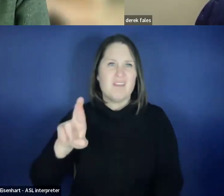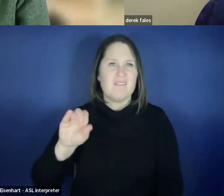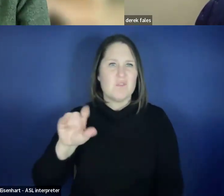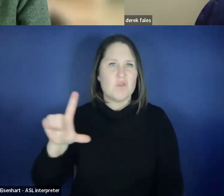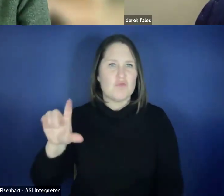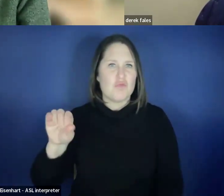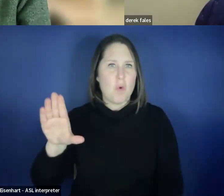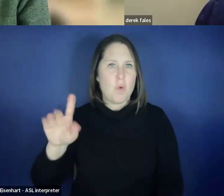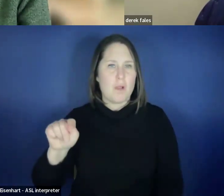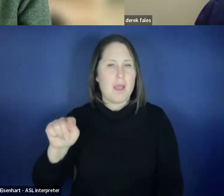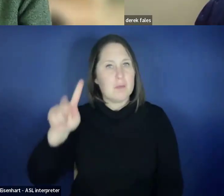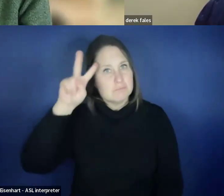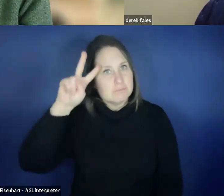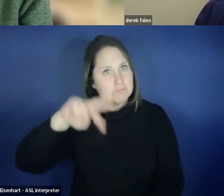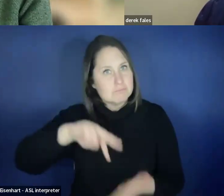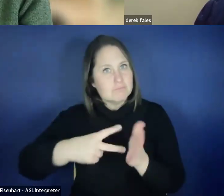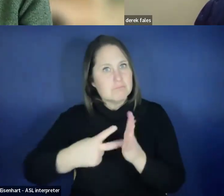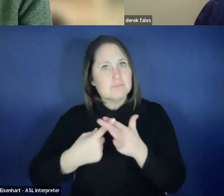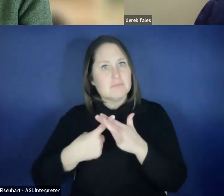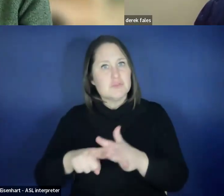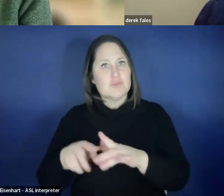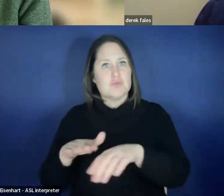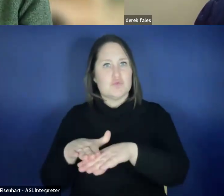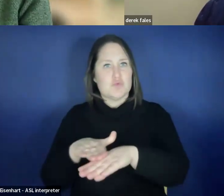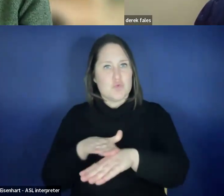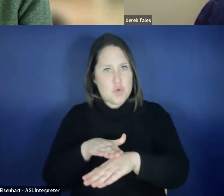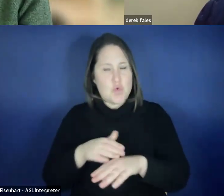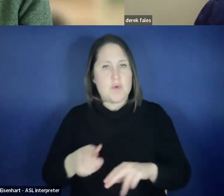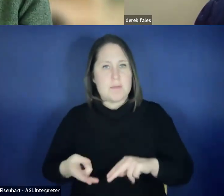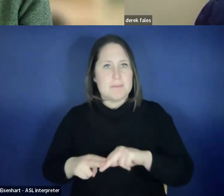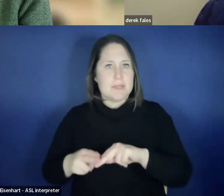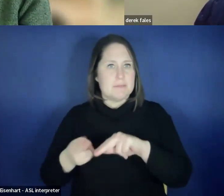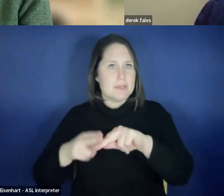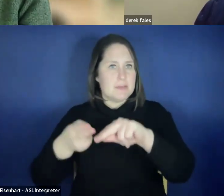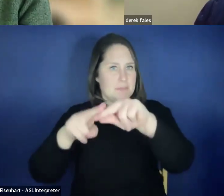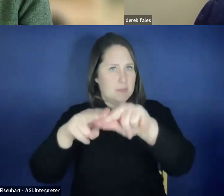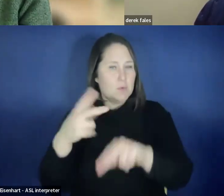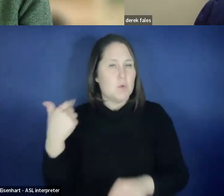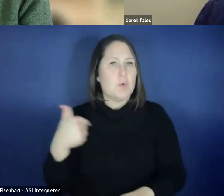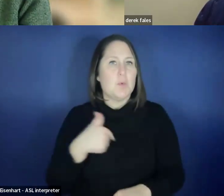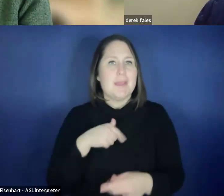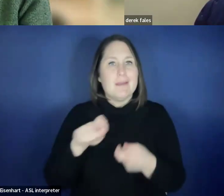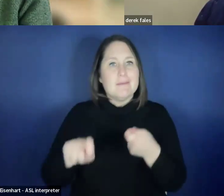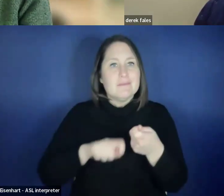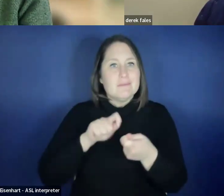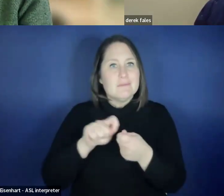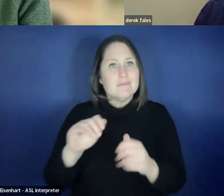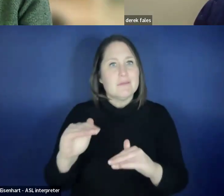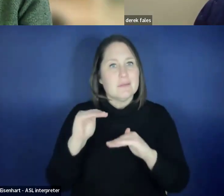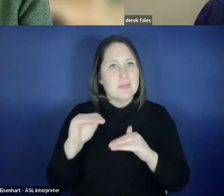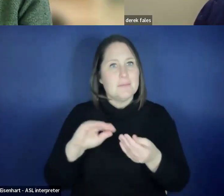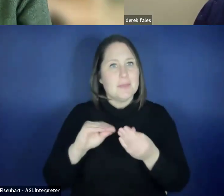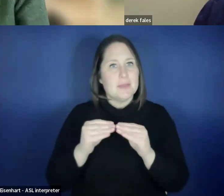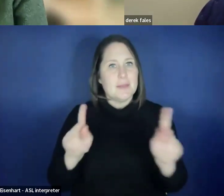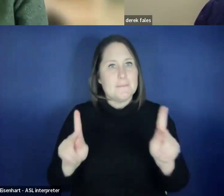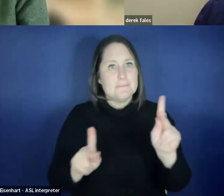starts very slow. And so we have a certain number of people that will